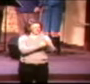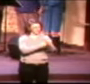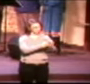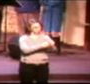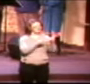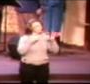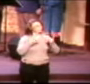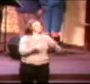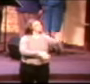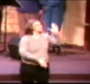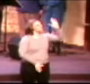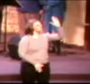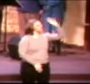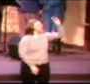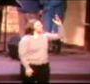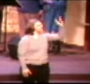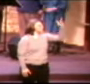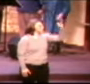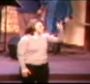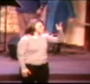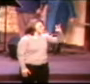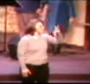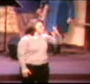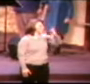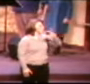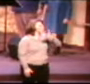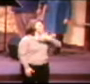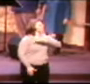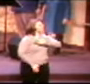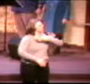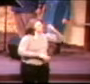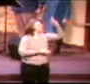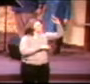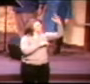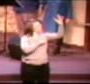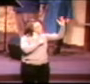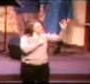night. Let your grace fall